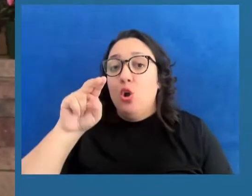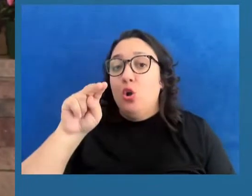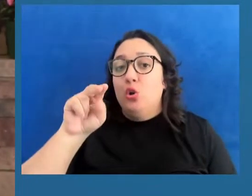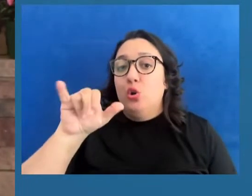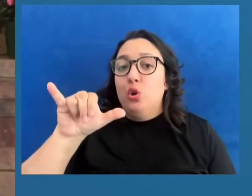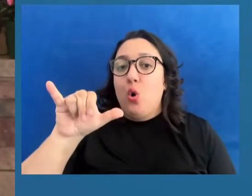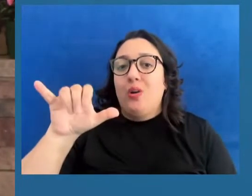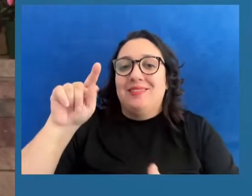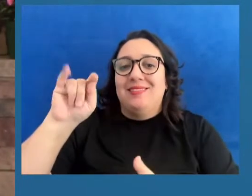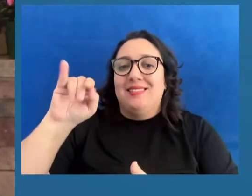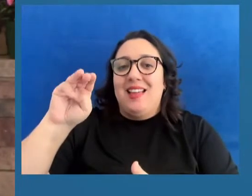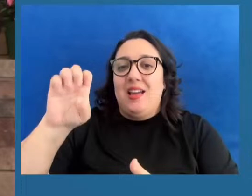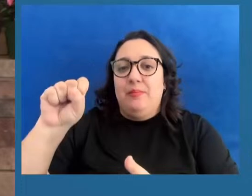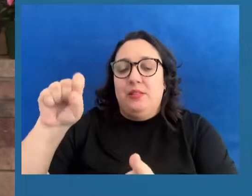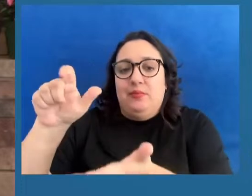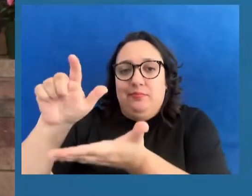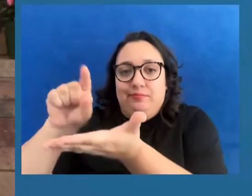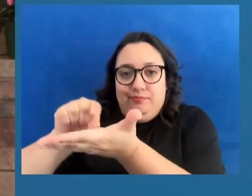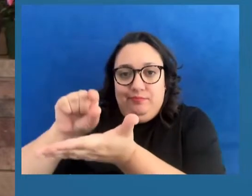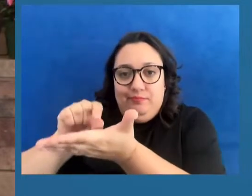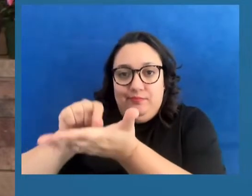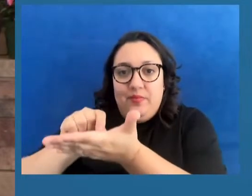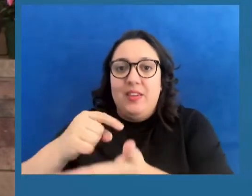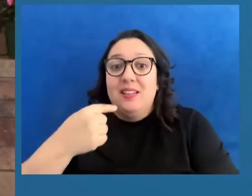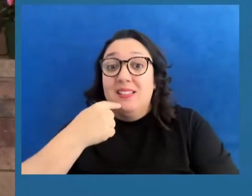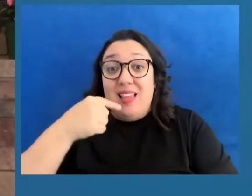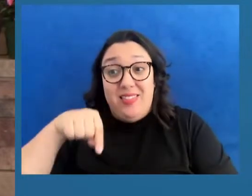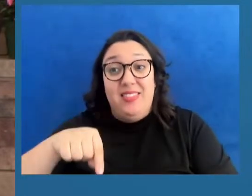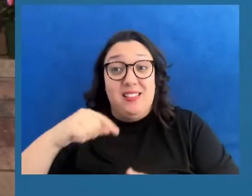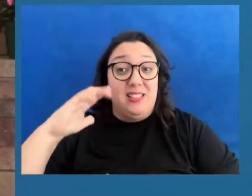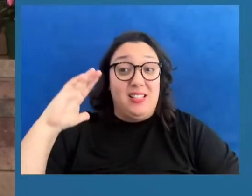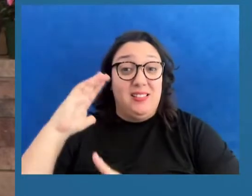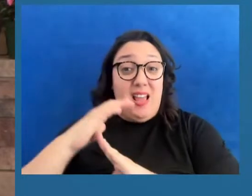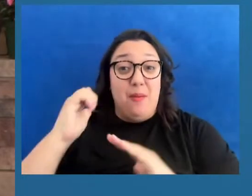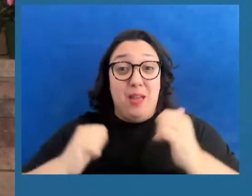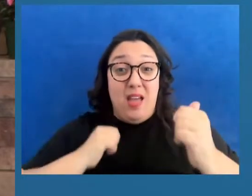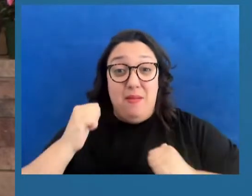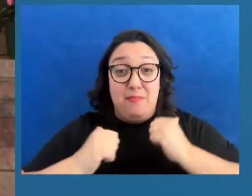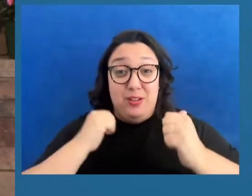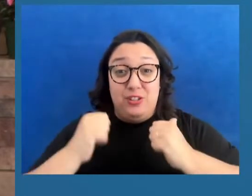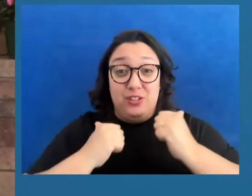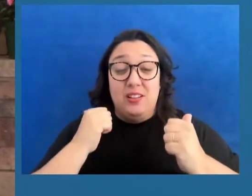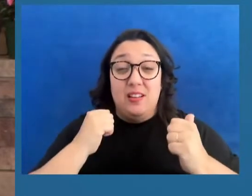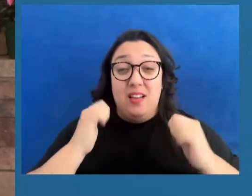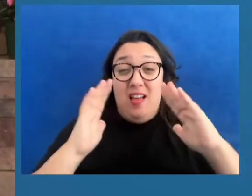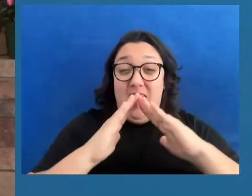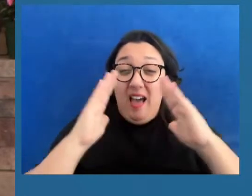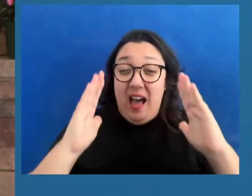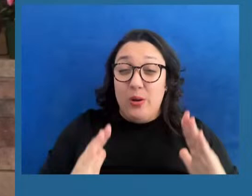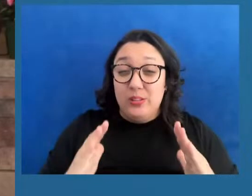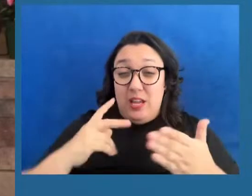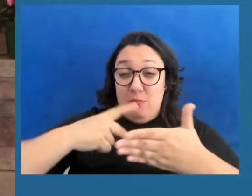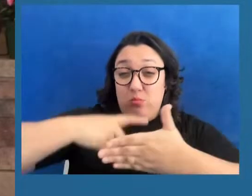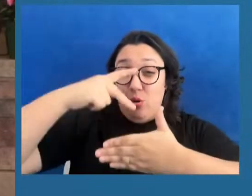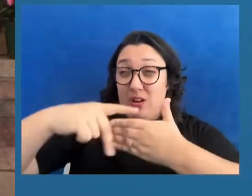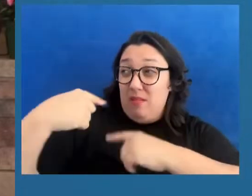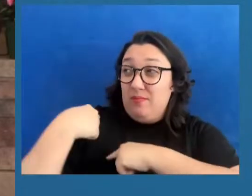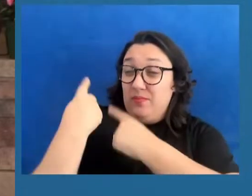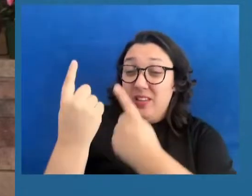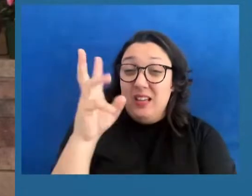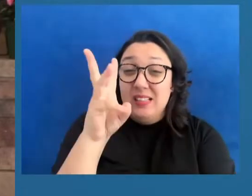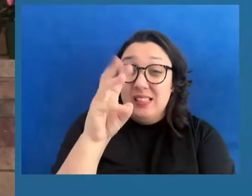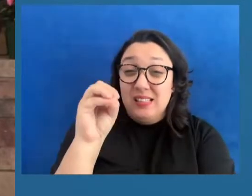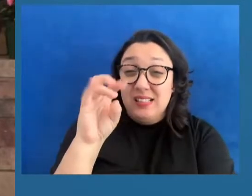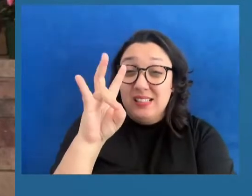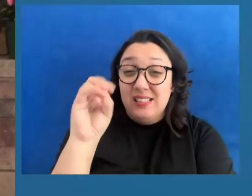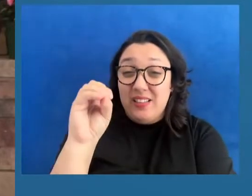far-reaching, ambitious housing package in 70 years, 60 years, don't want to exaggerate, 6 years. That's pretty impressive. That's older